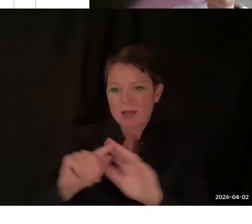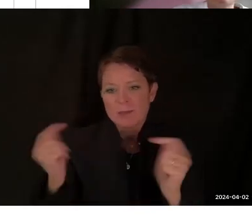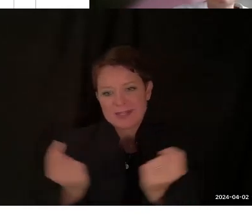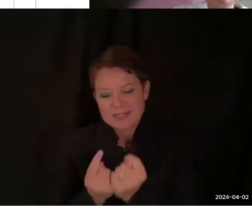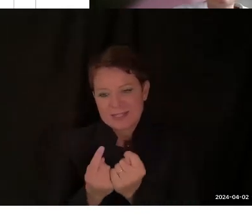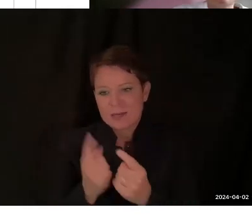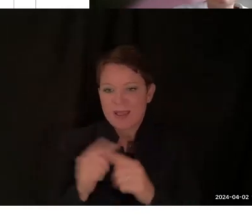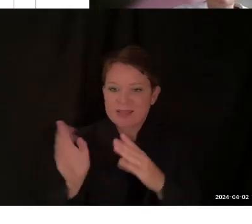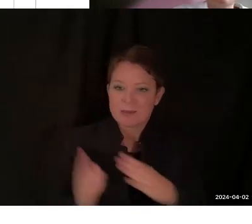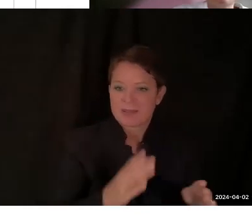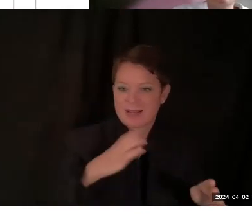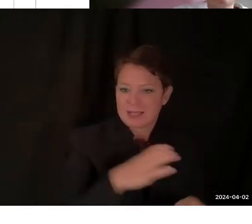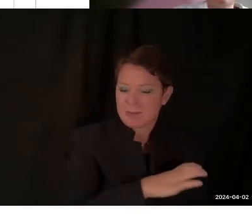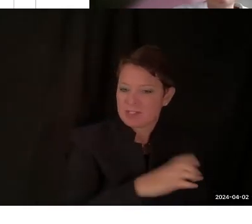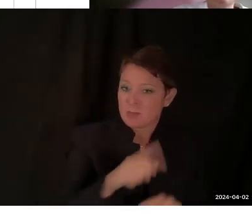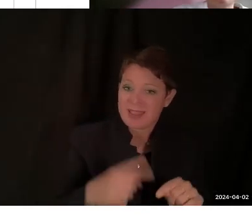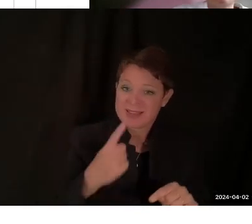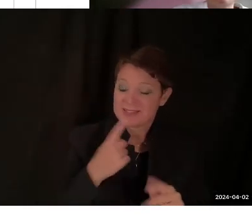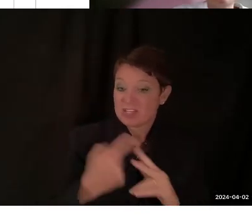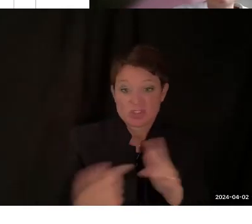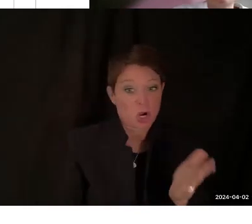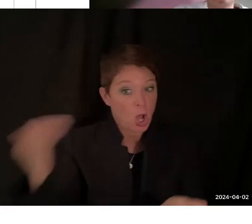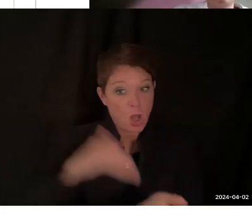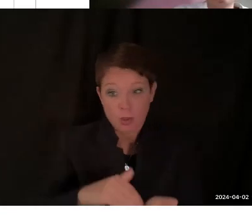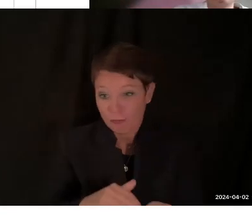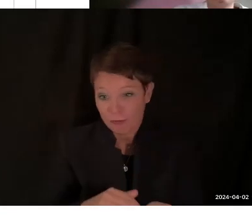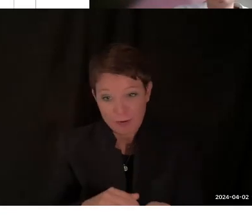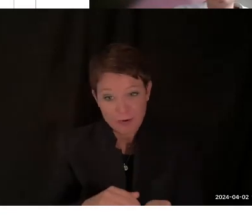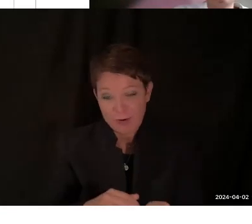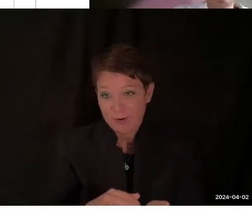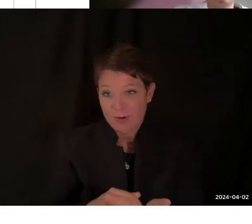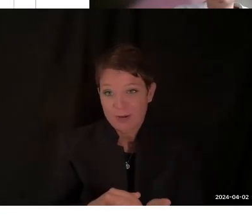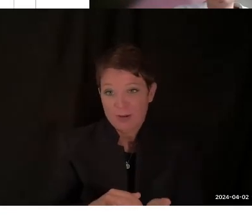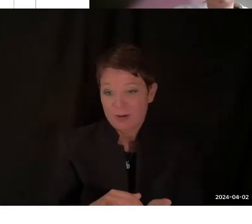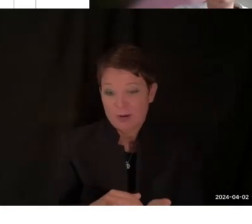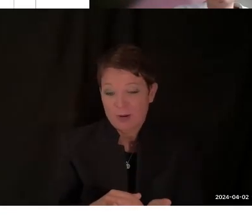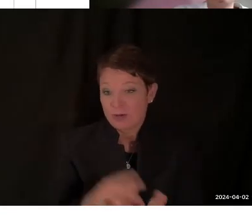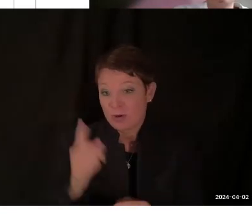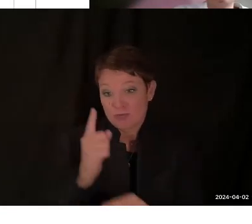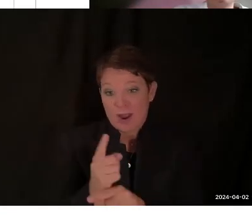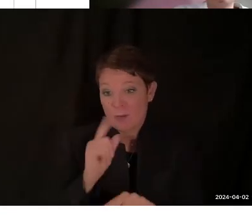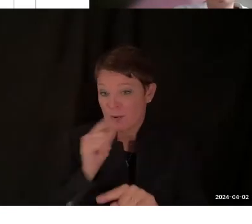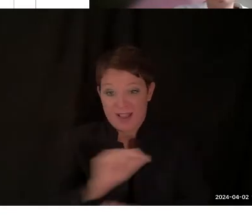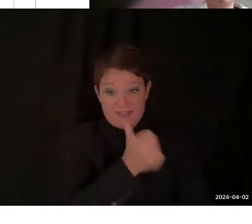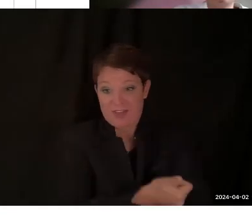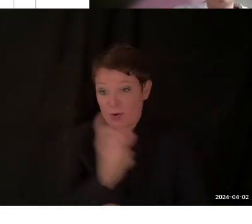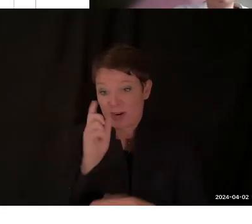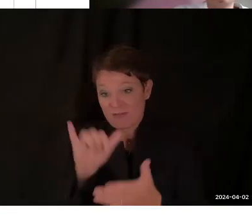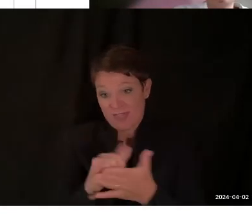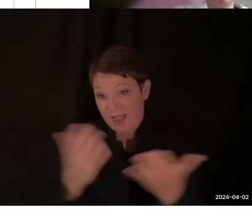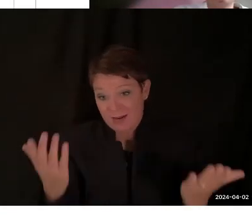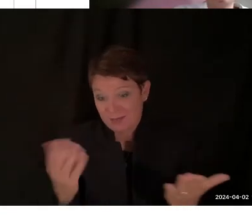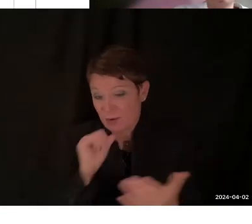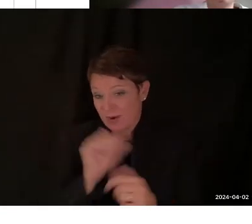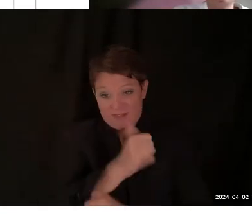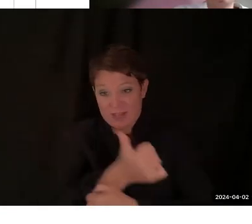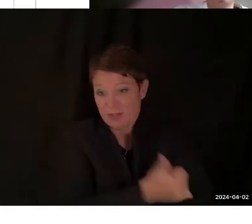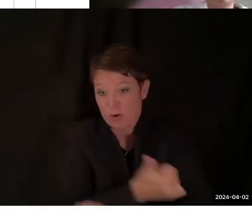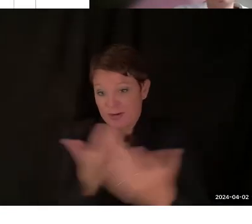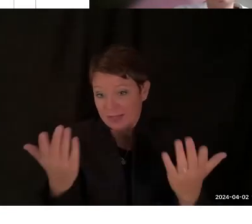and the planning commission? We can't say start all over, because we don't have that authority to do that, right?